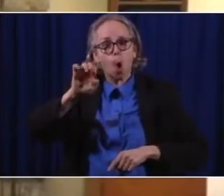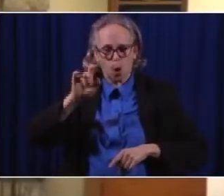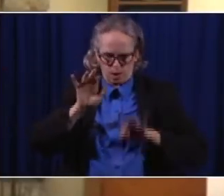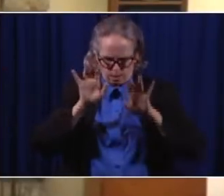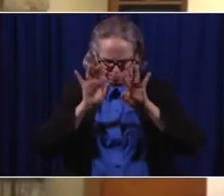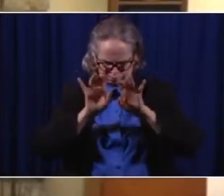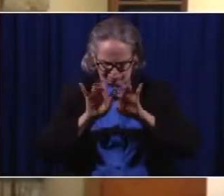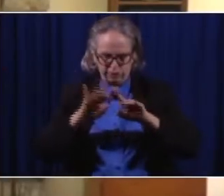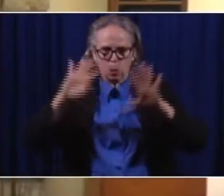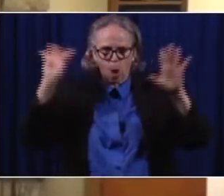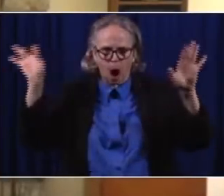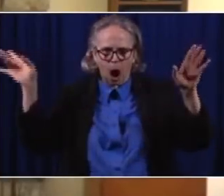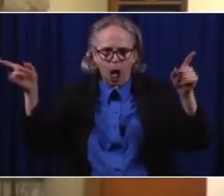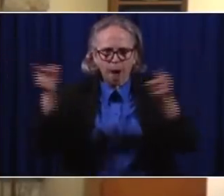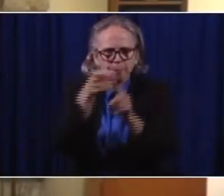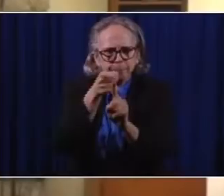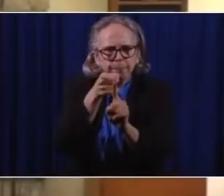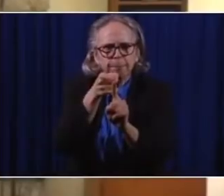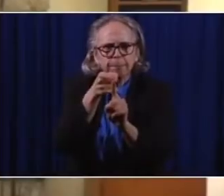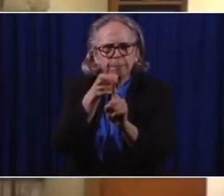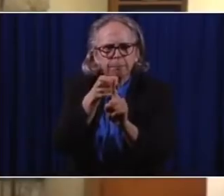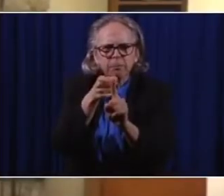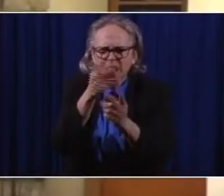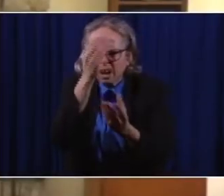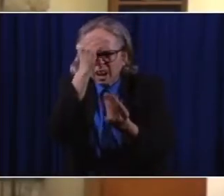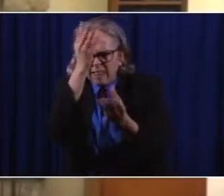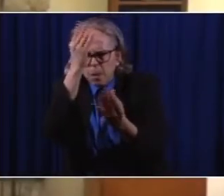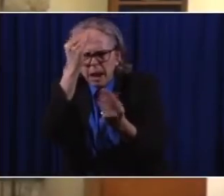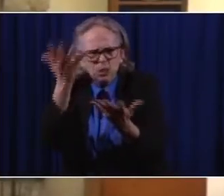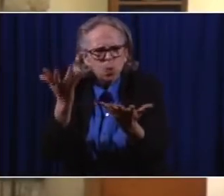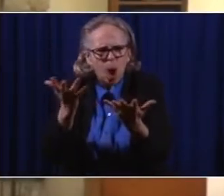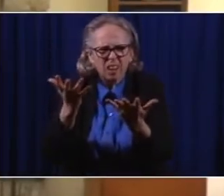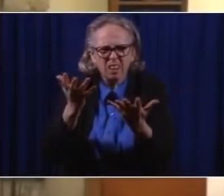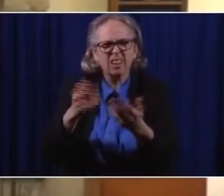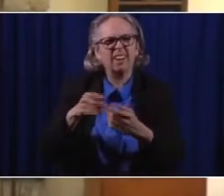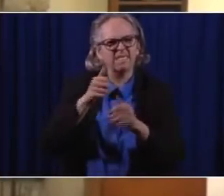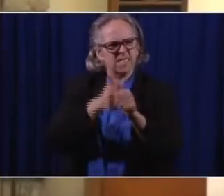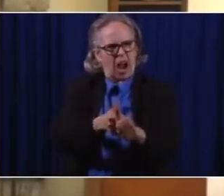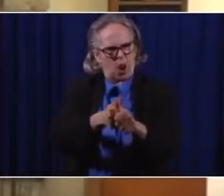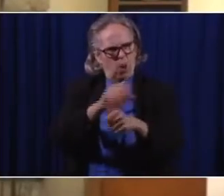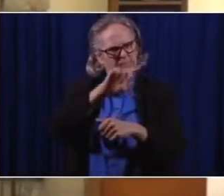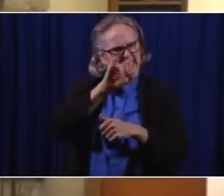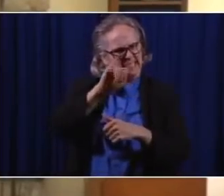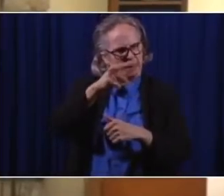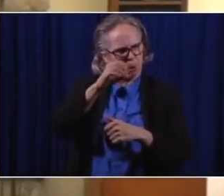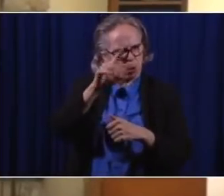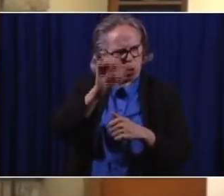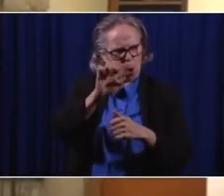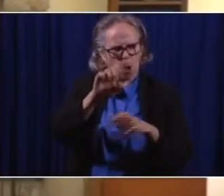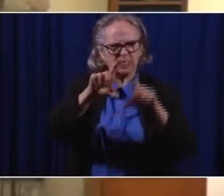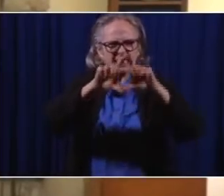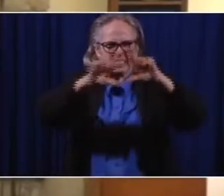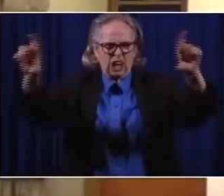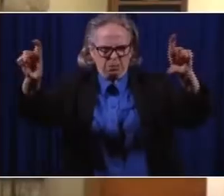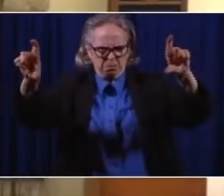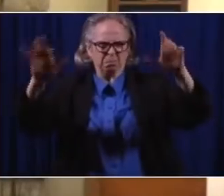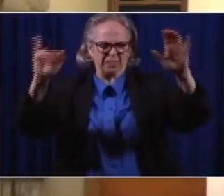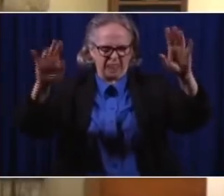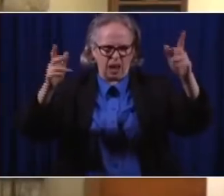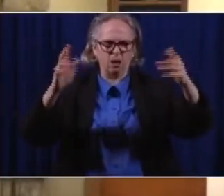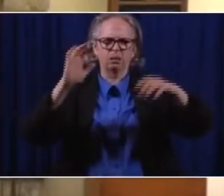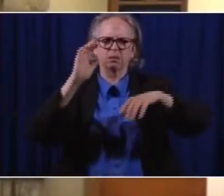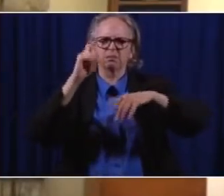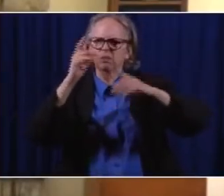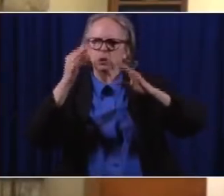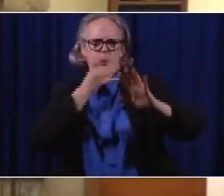website. The first is a zip code dashboard. This latest release of data continues our commitment to